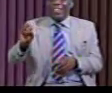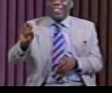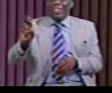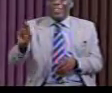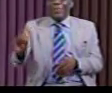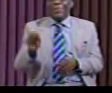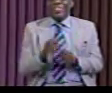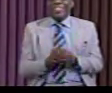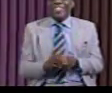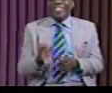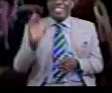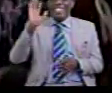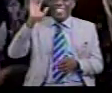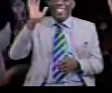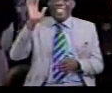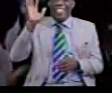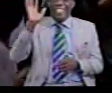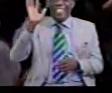Cameroun.